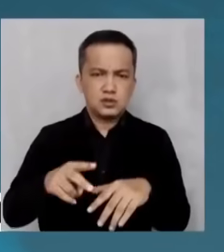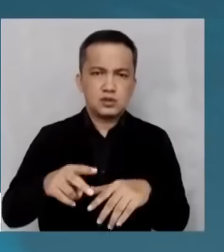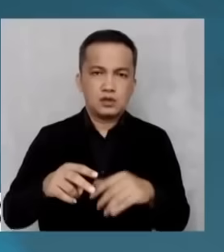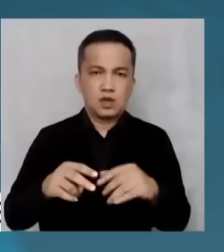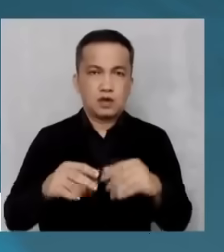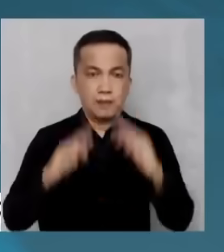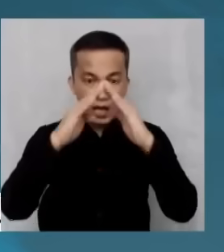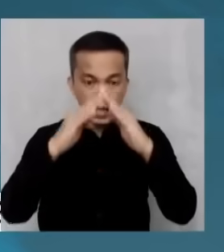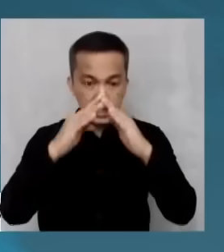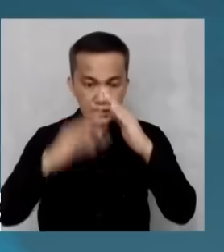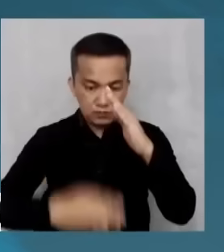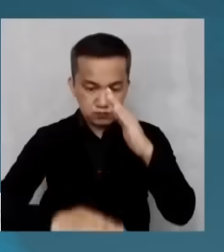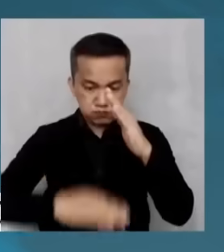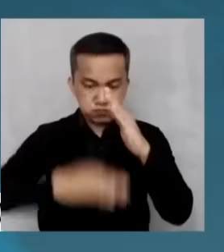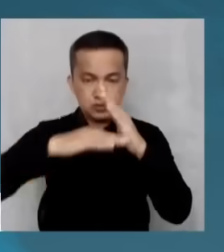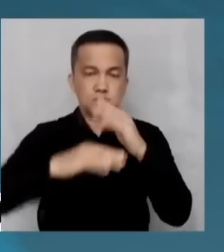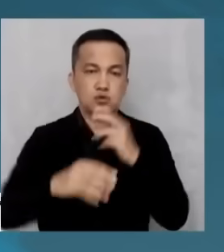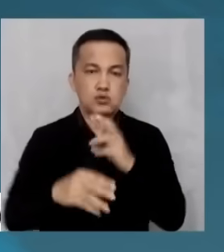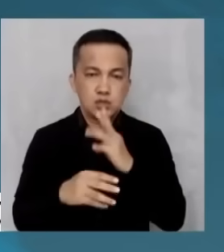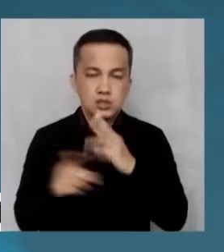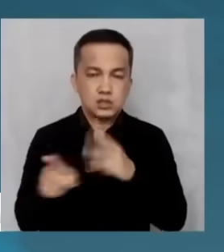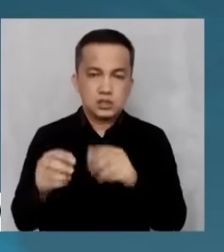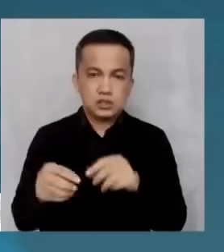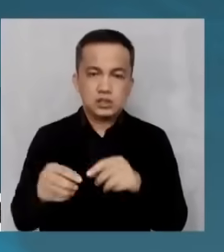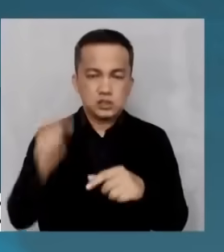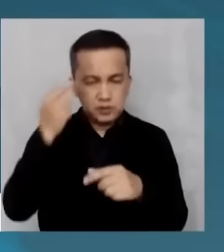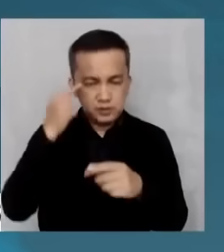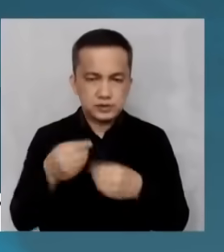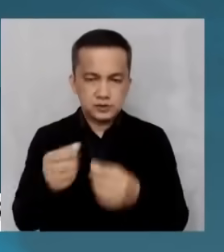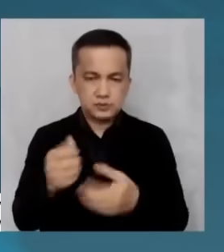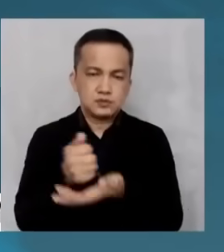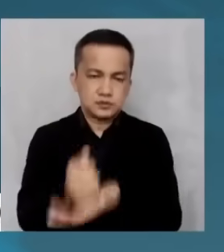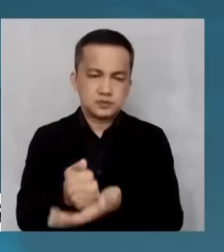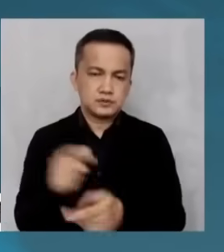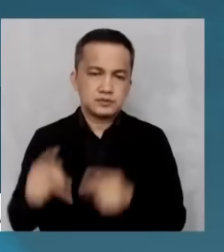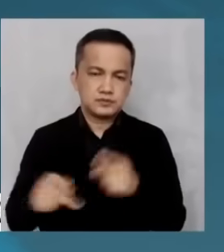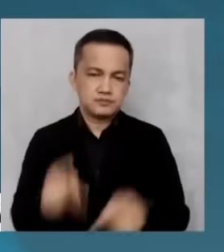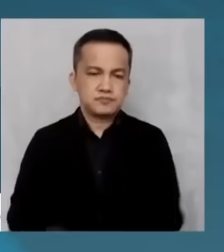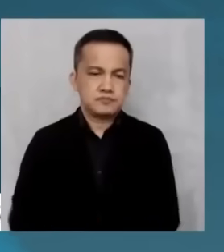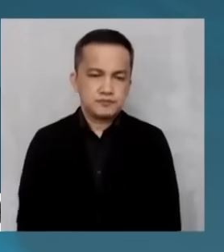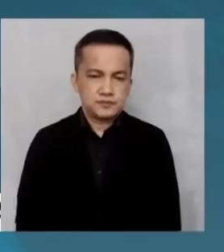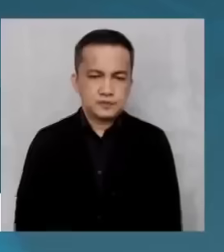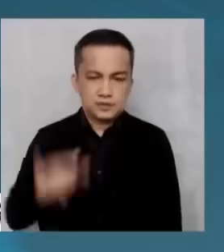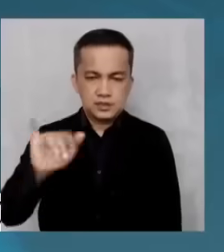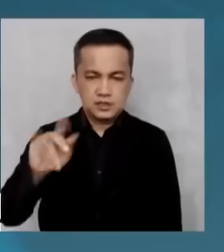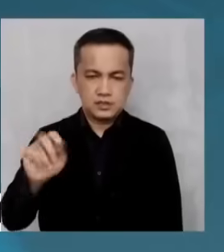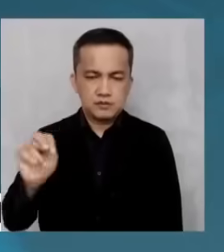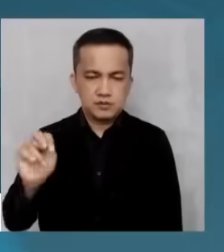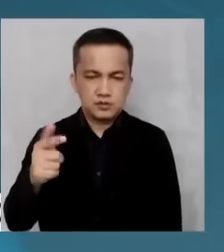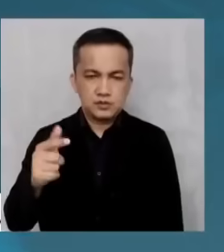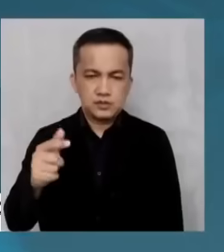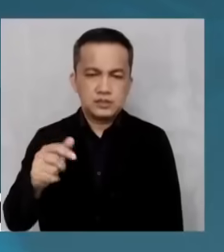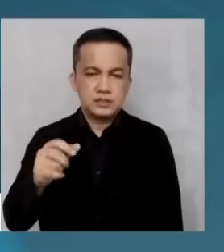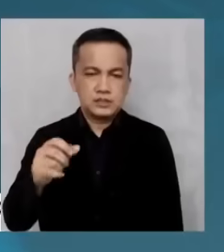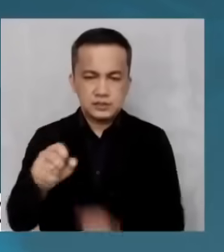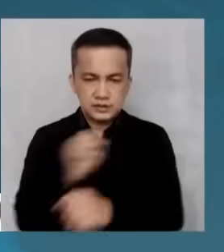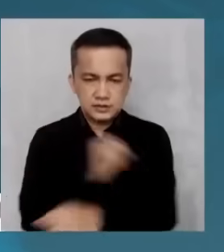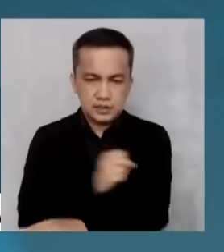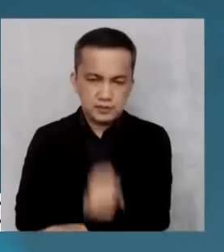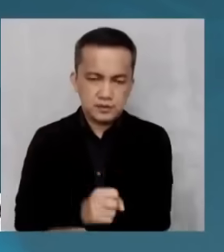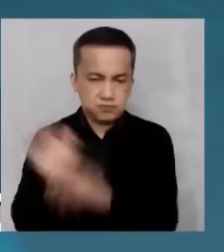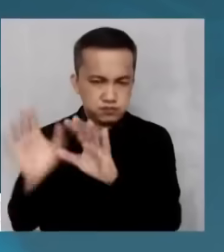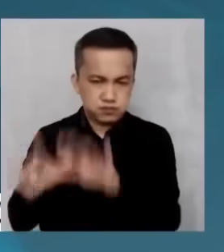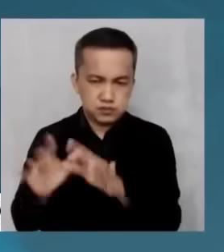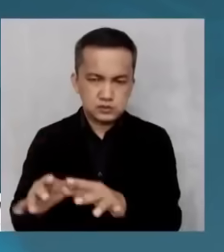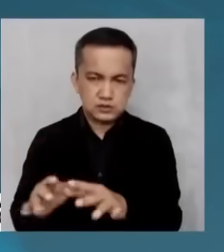The local government is providing aid to affected residents. Over in Yabong, Samar, heavy rains also inundated farms.